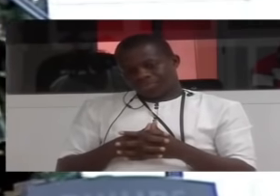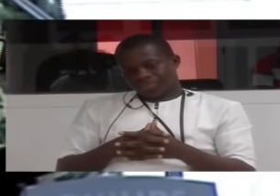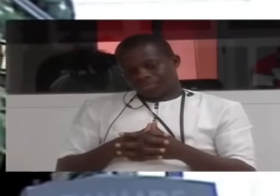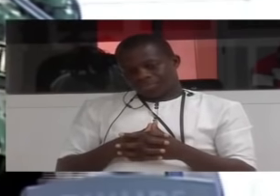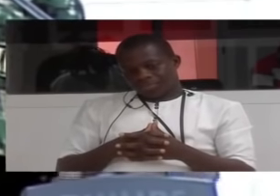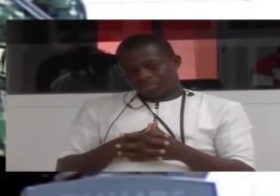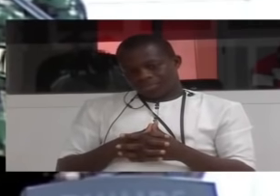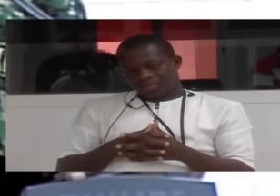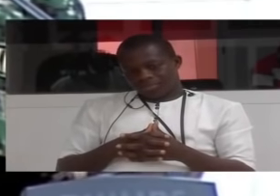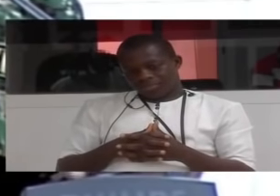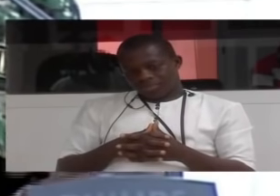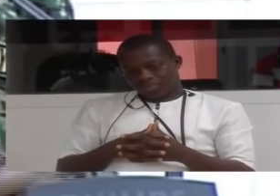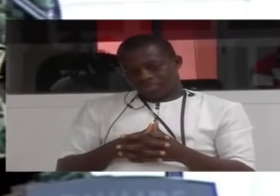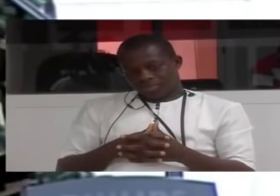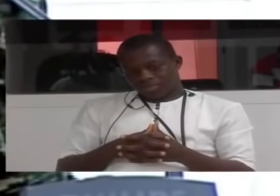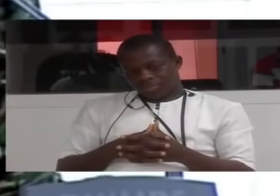coincided with my return.